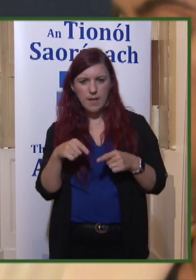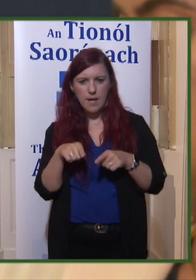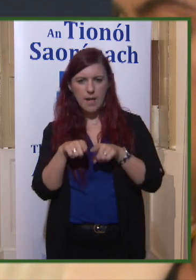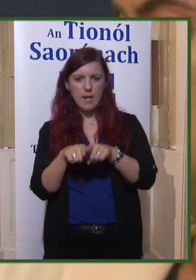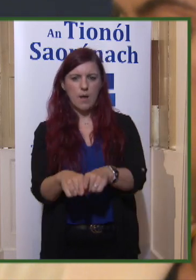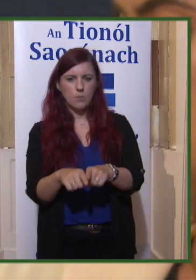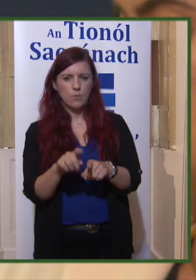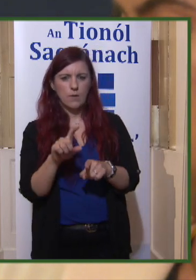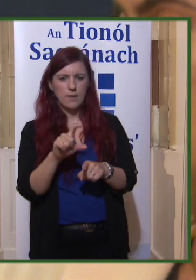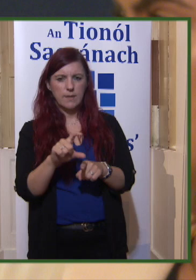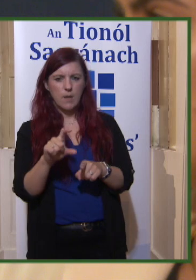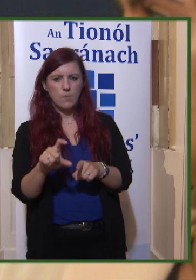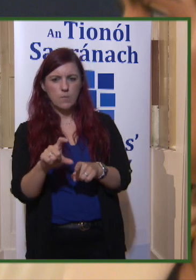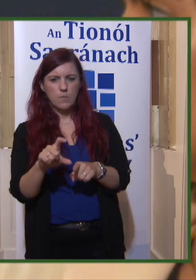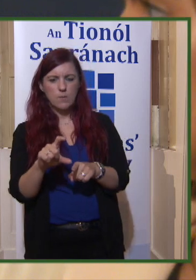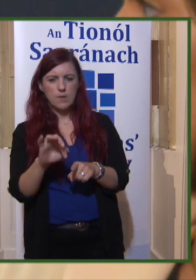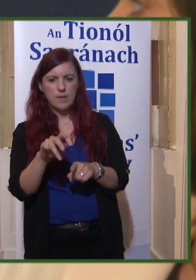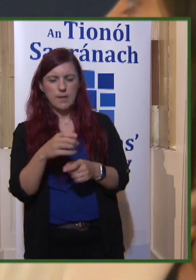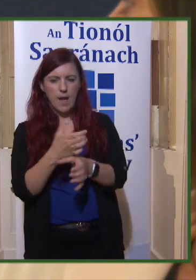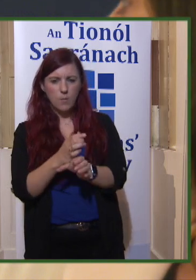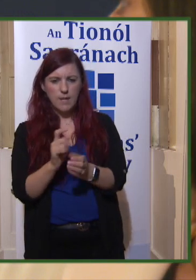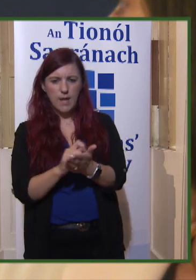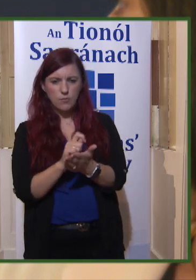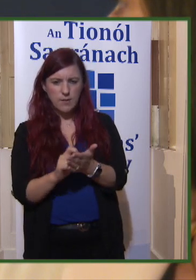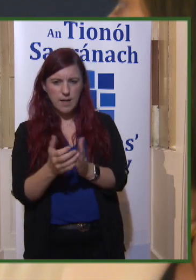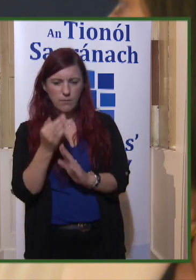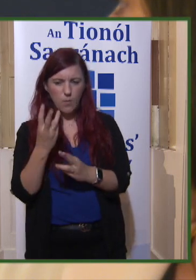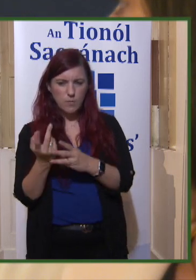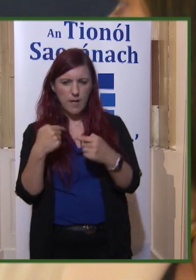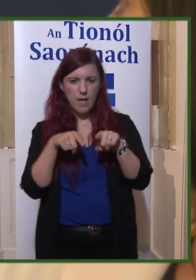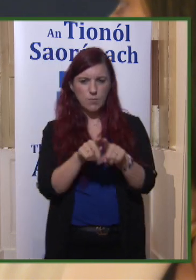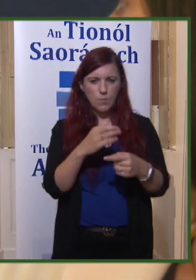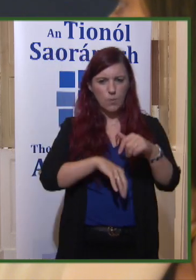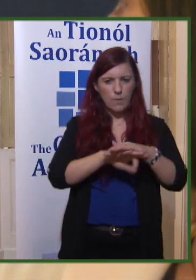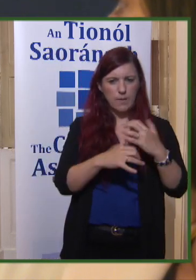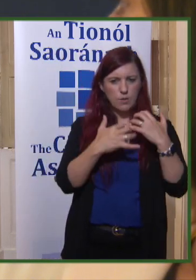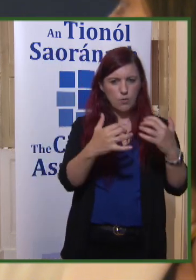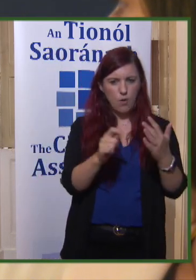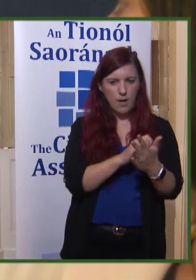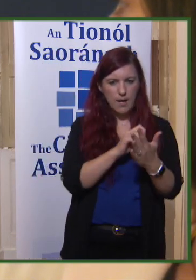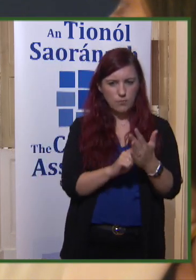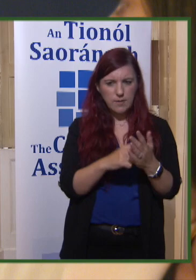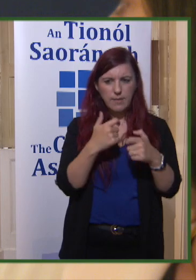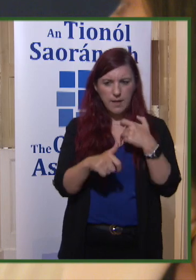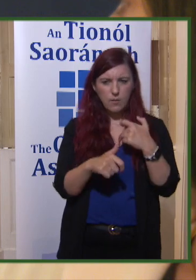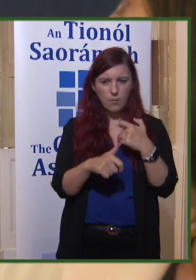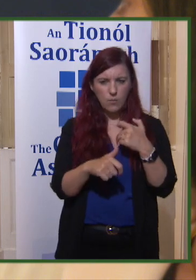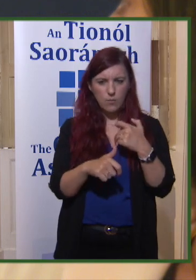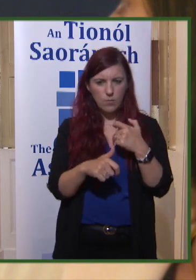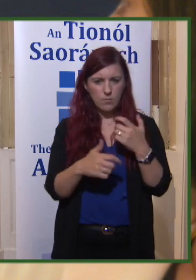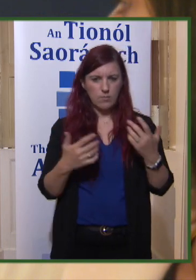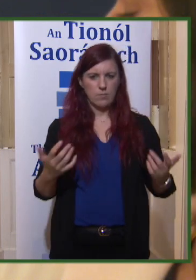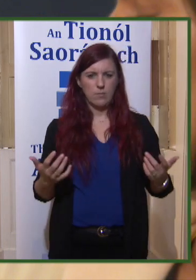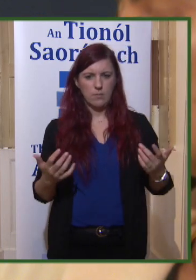with the council electorate. If we want it to be aligned with the Dáil electorate criteria, well then that falls. Yeah. That